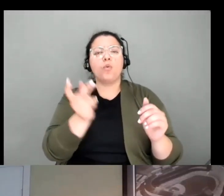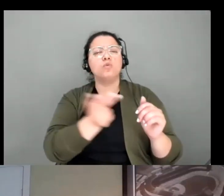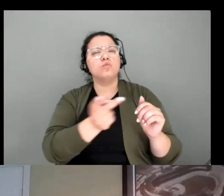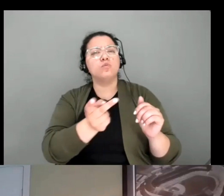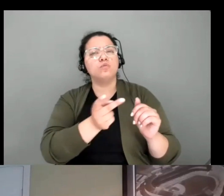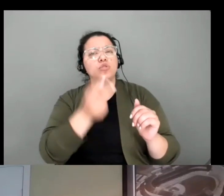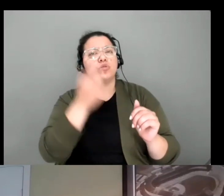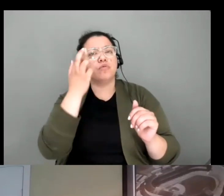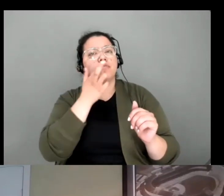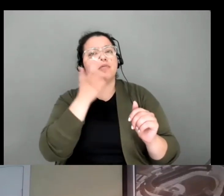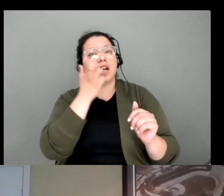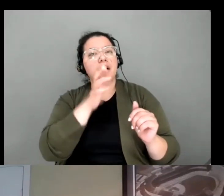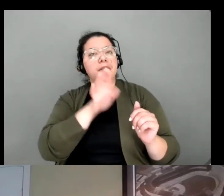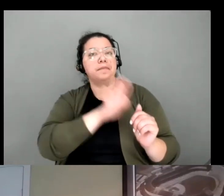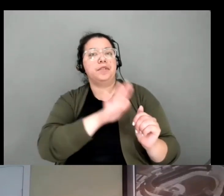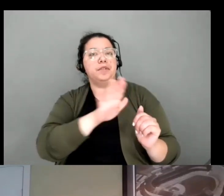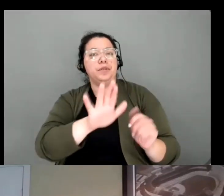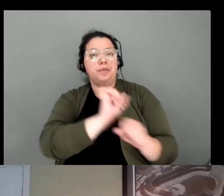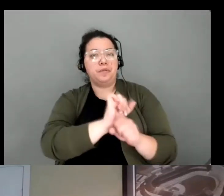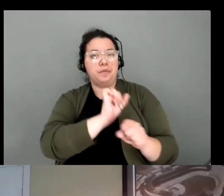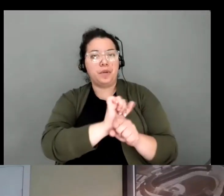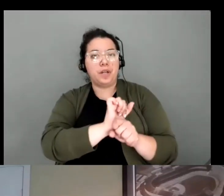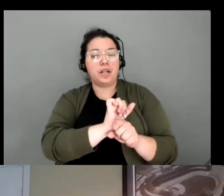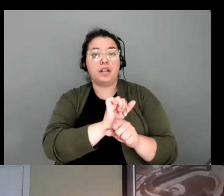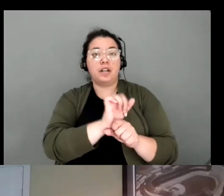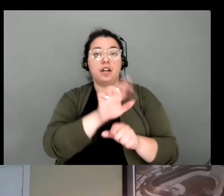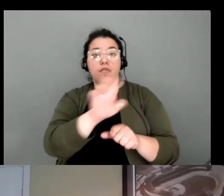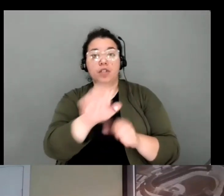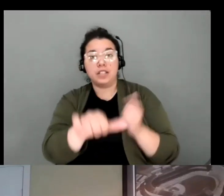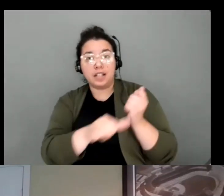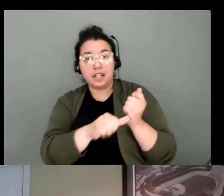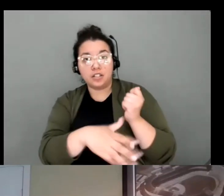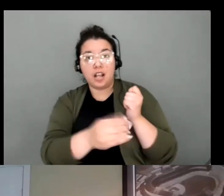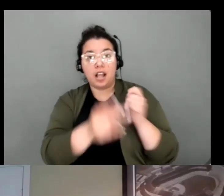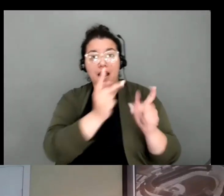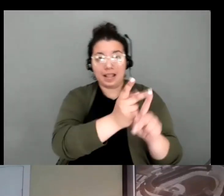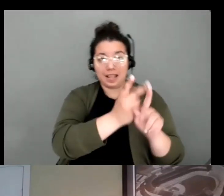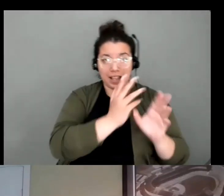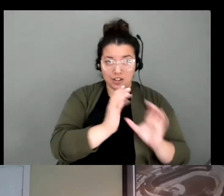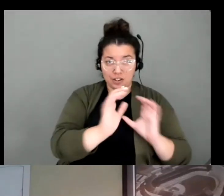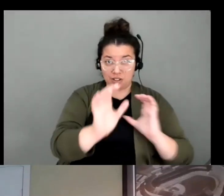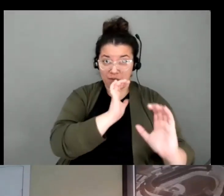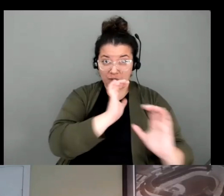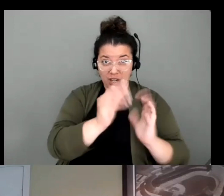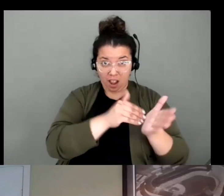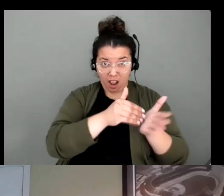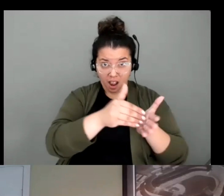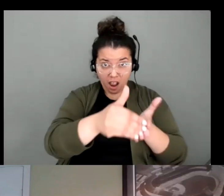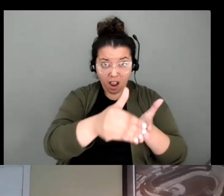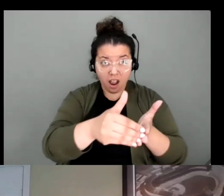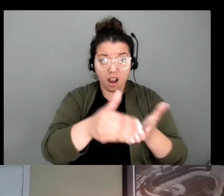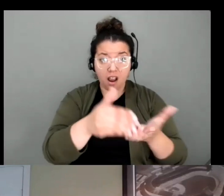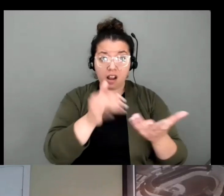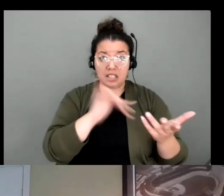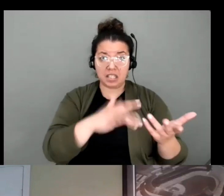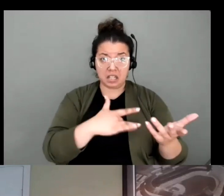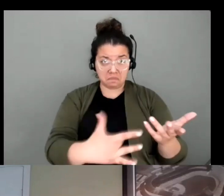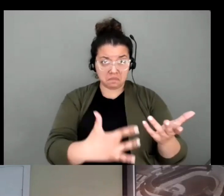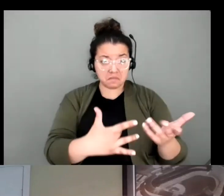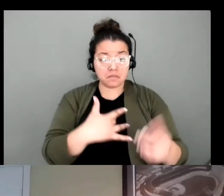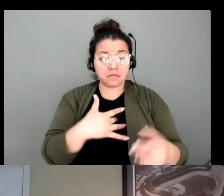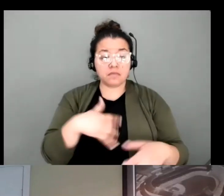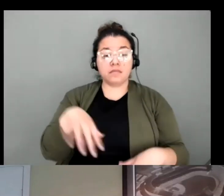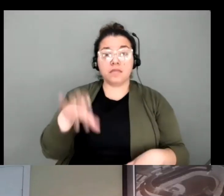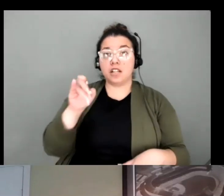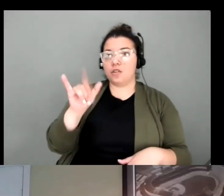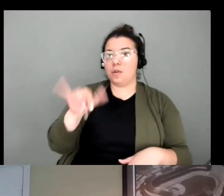often between the lender and the agent and back and forth? Colby, are you constantly in communication with real estate agents? I talk to